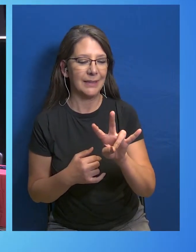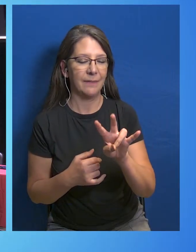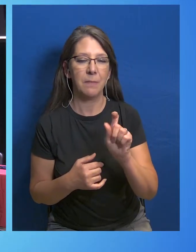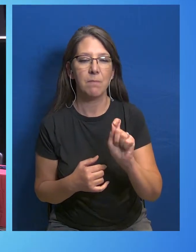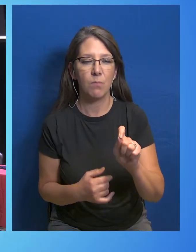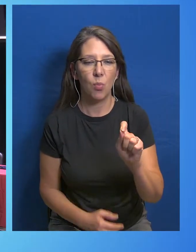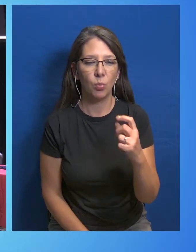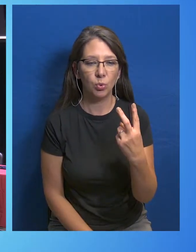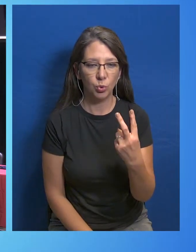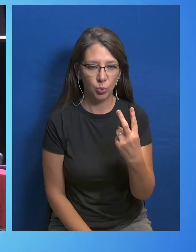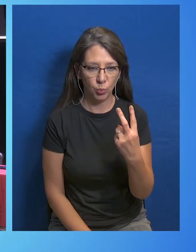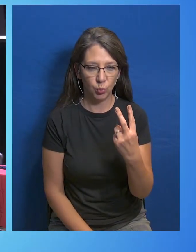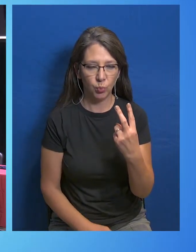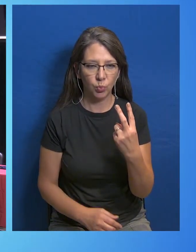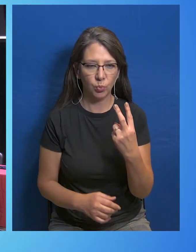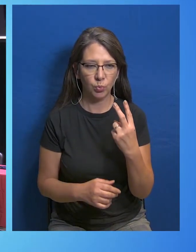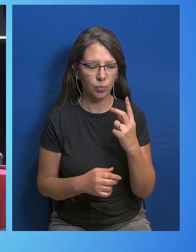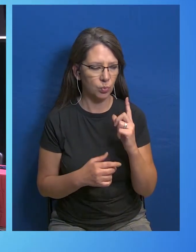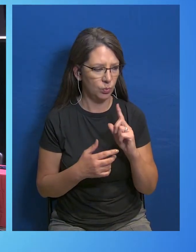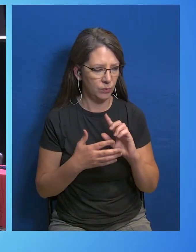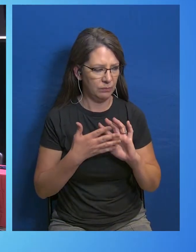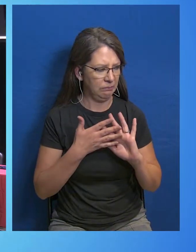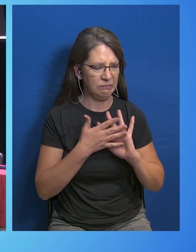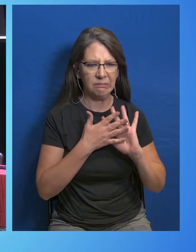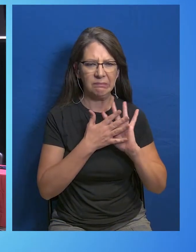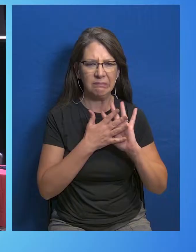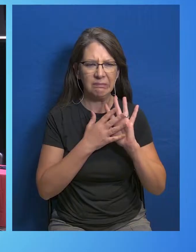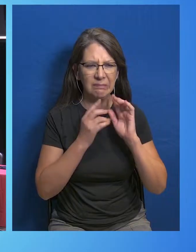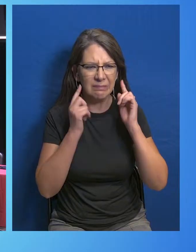7.2. I